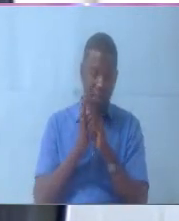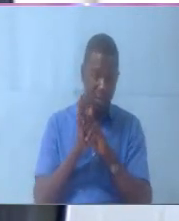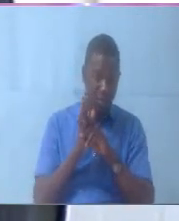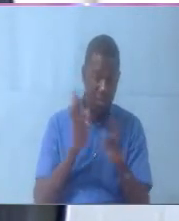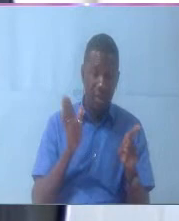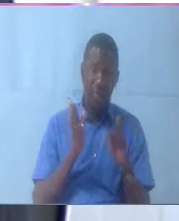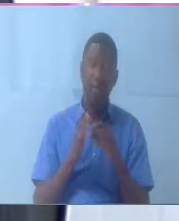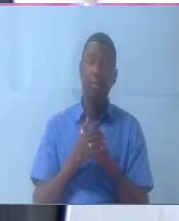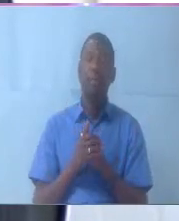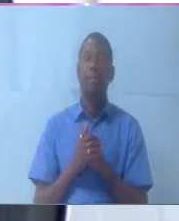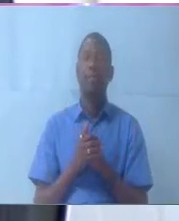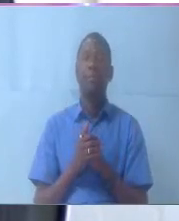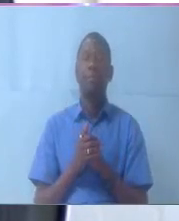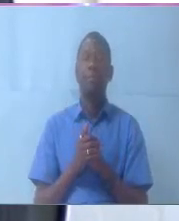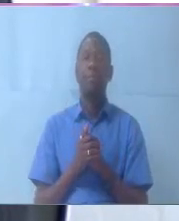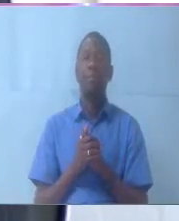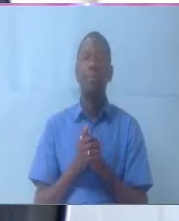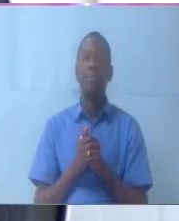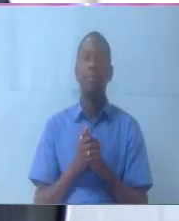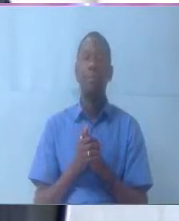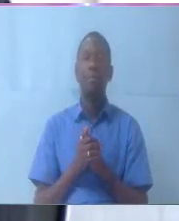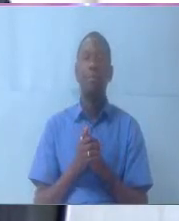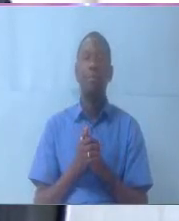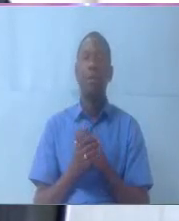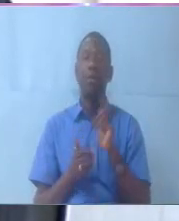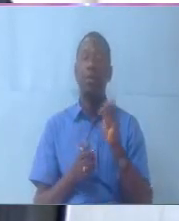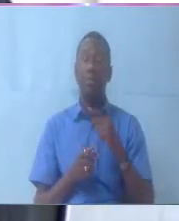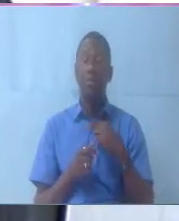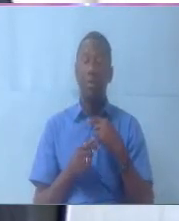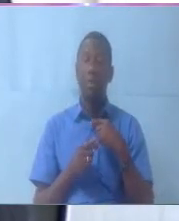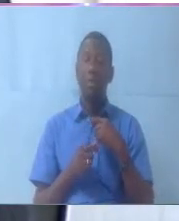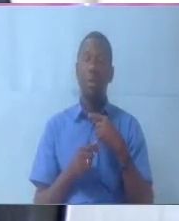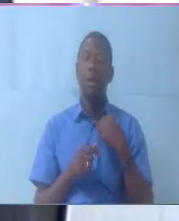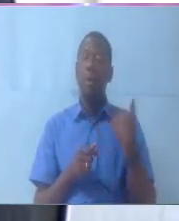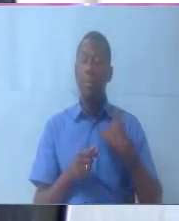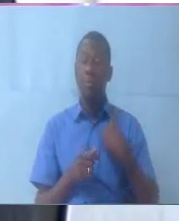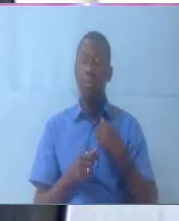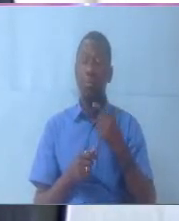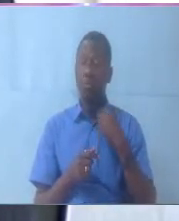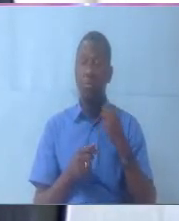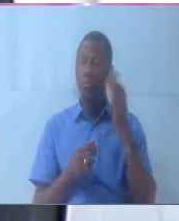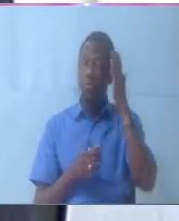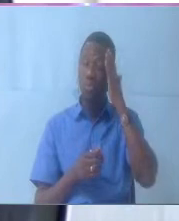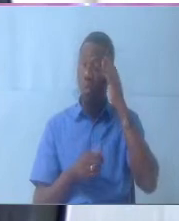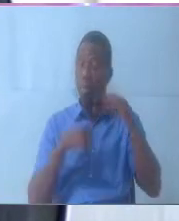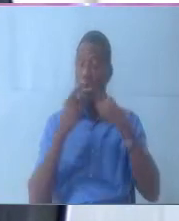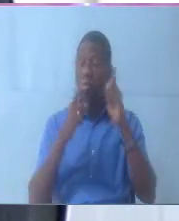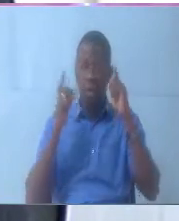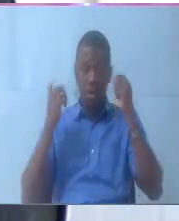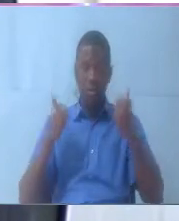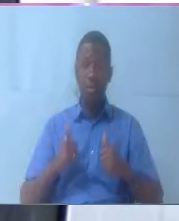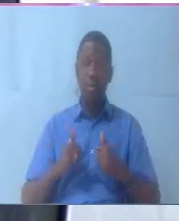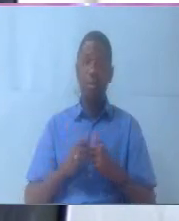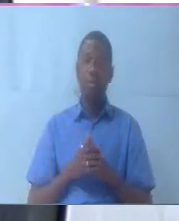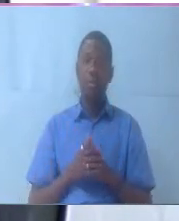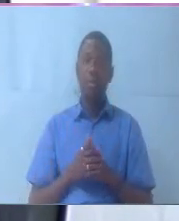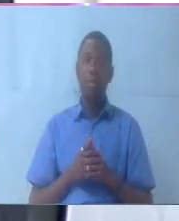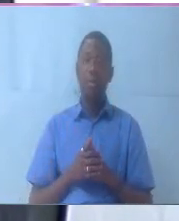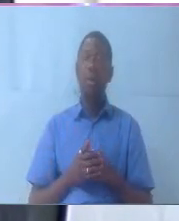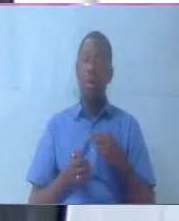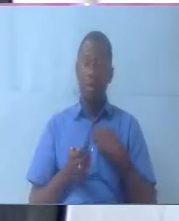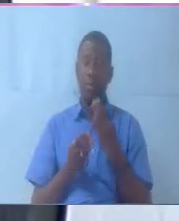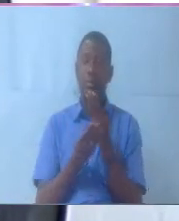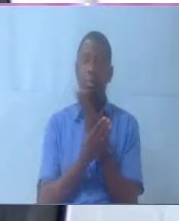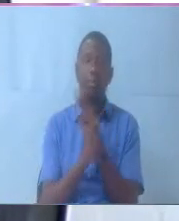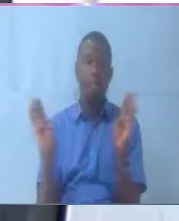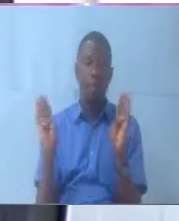ke kulloti nda mangulu tema. And not for the public not to be aware of it. Pour jama molu kanabo kolu kalama. And granted me bail.